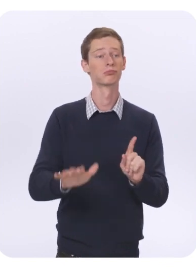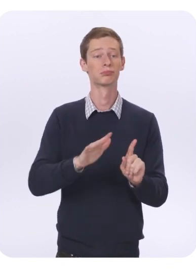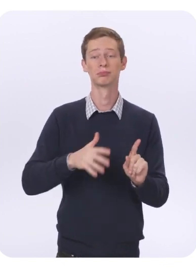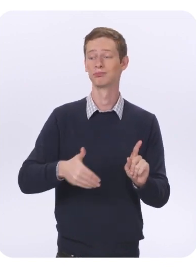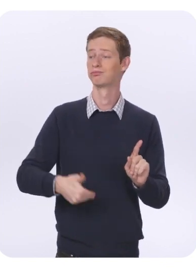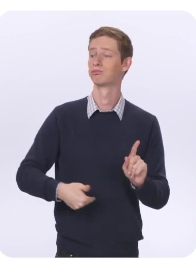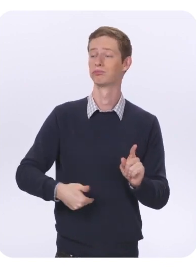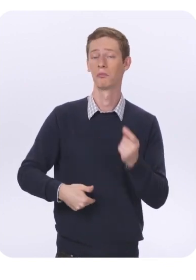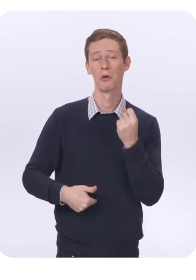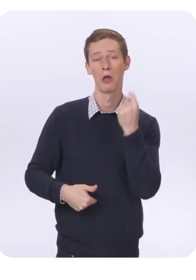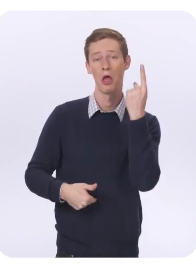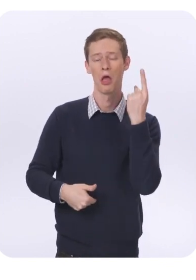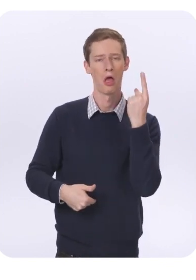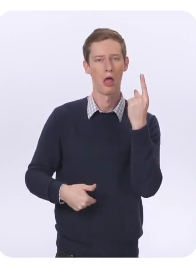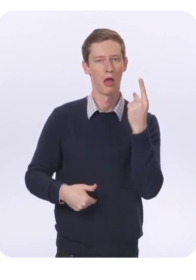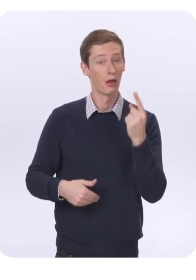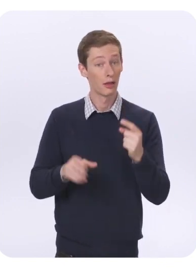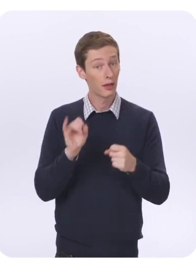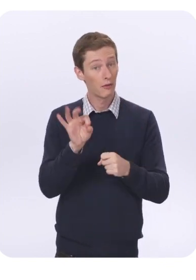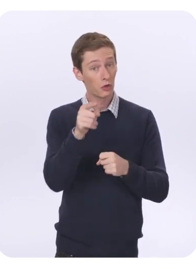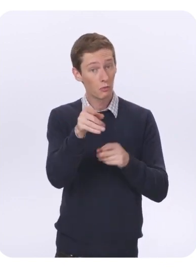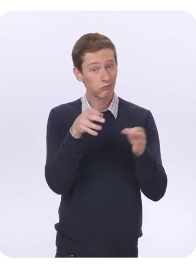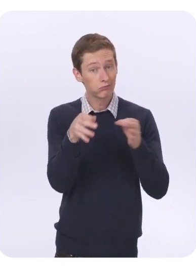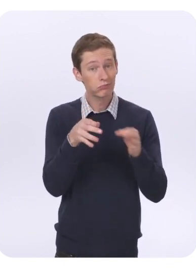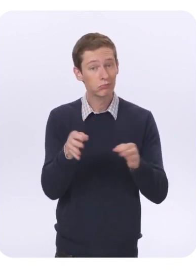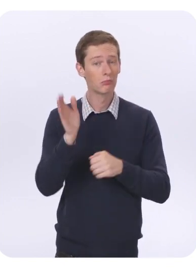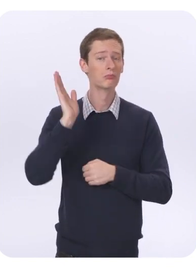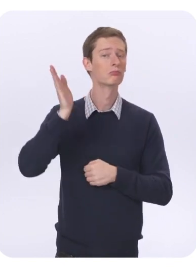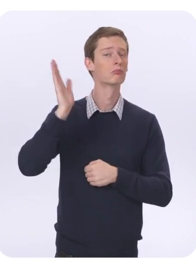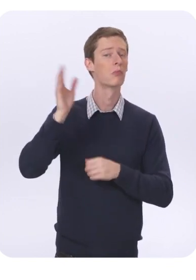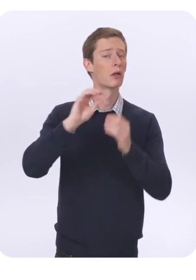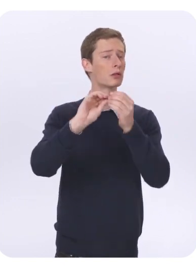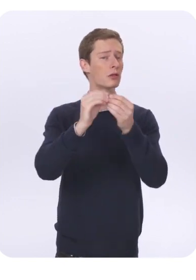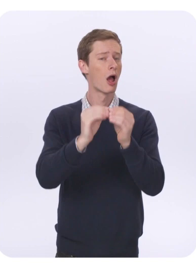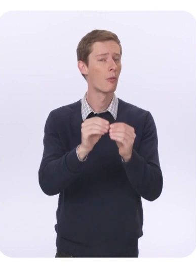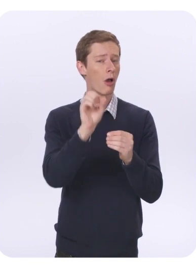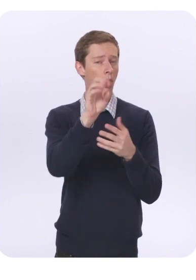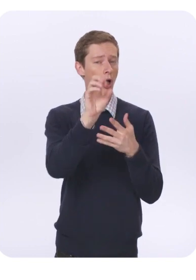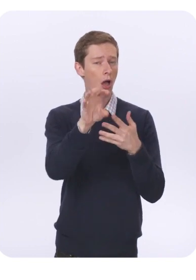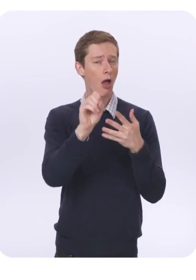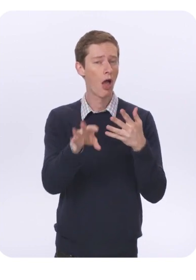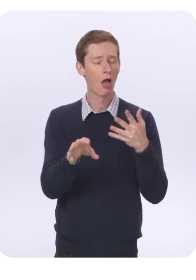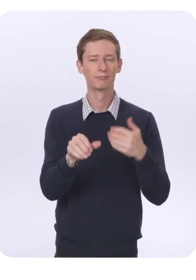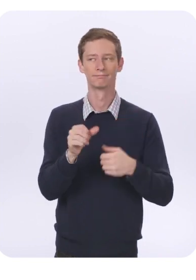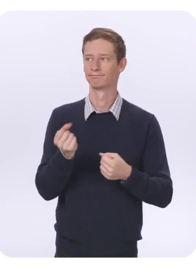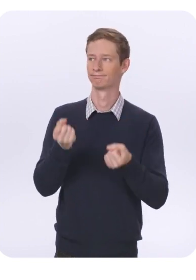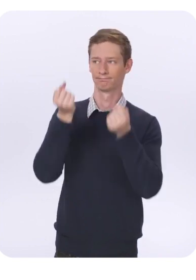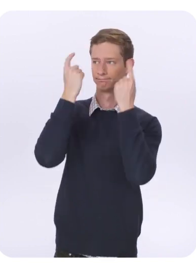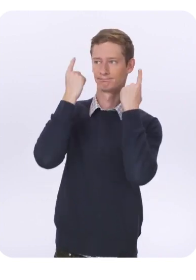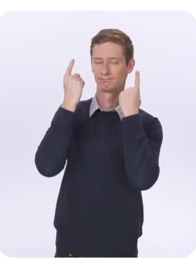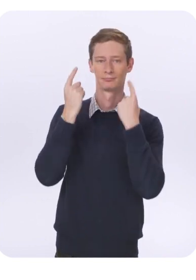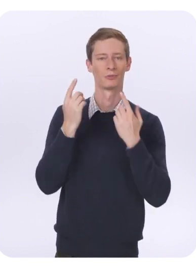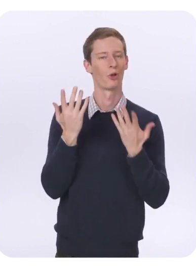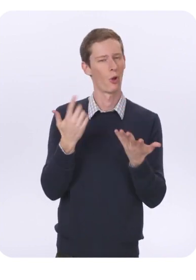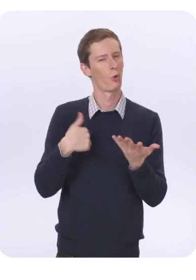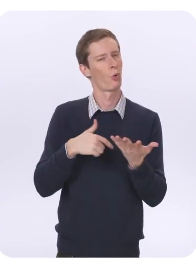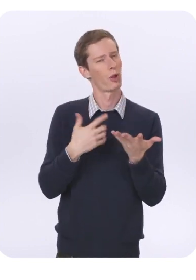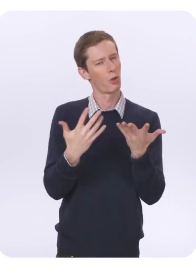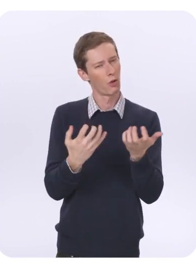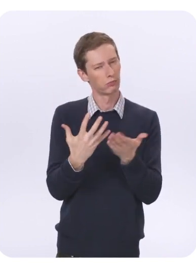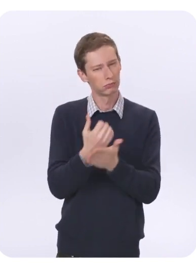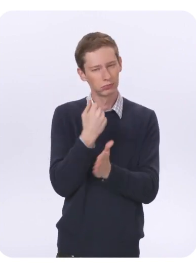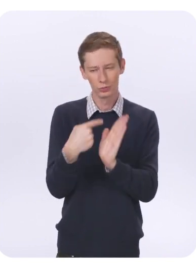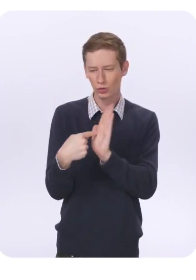numbers don't help. So we try to give people a glimpse of the hidden worlds at our feet by traveling to